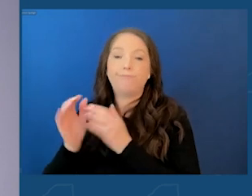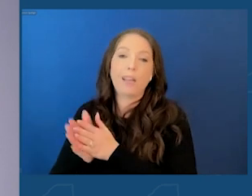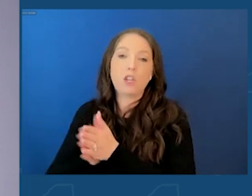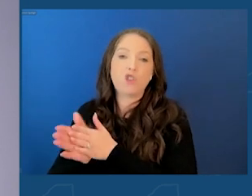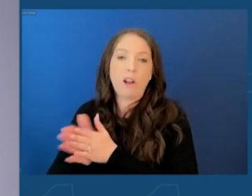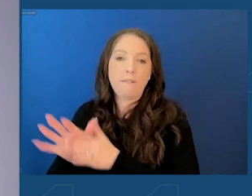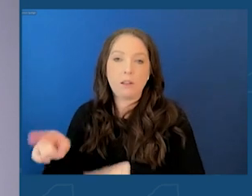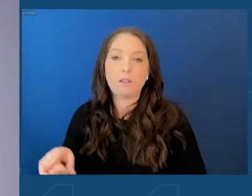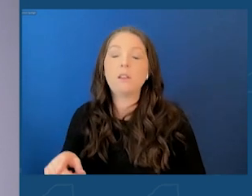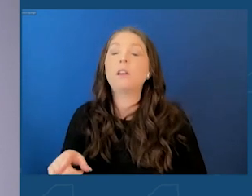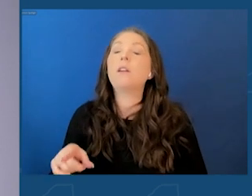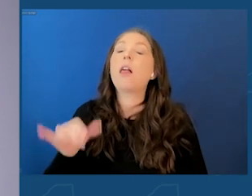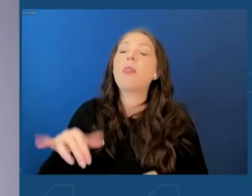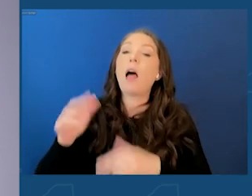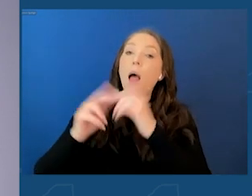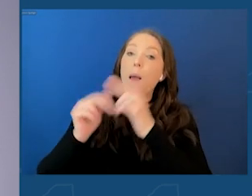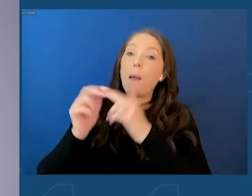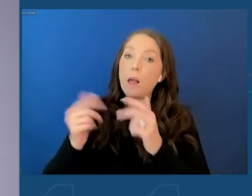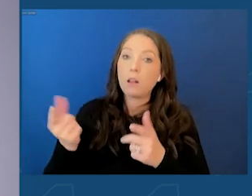entire retrofit.